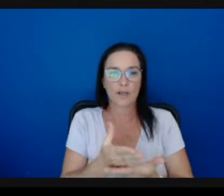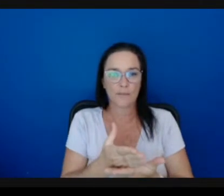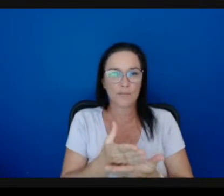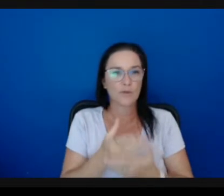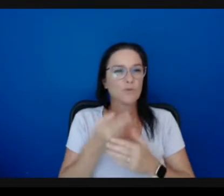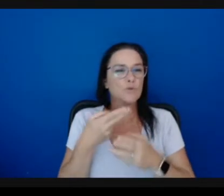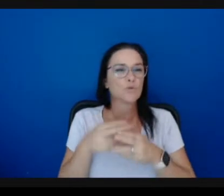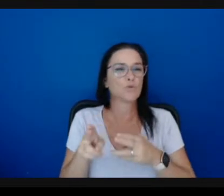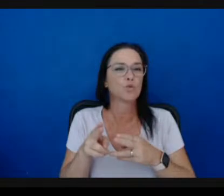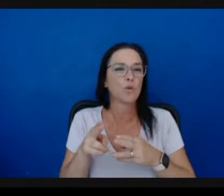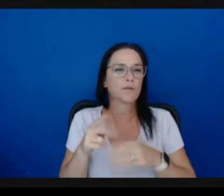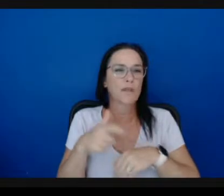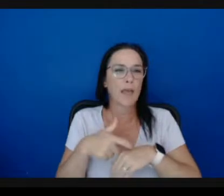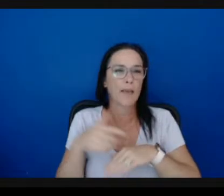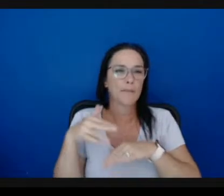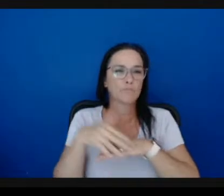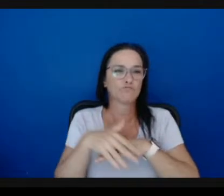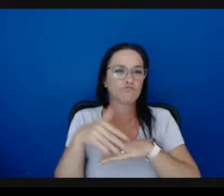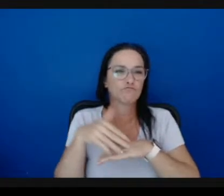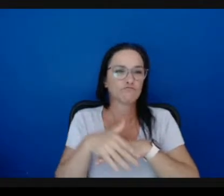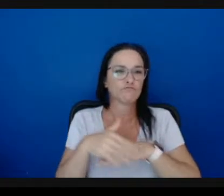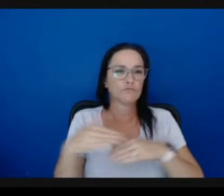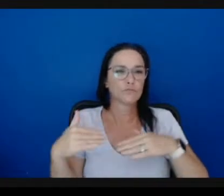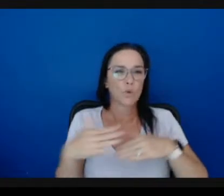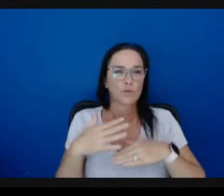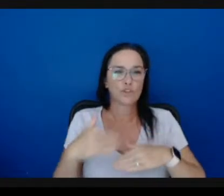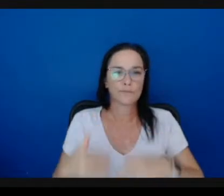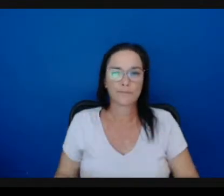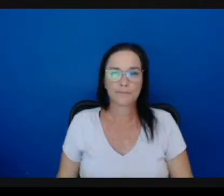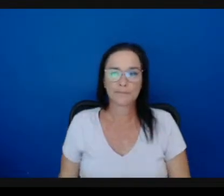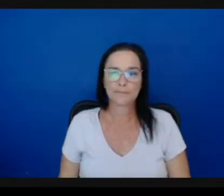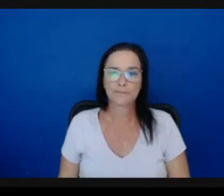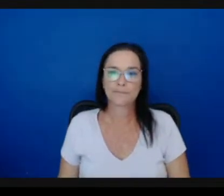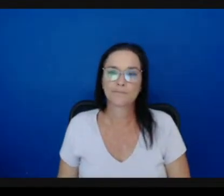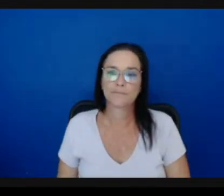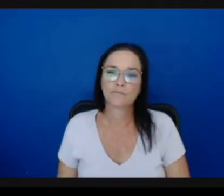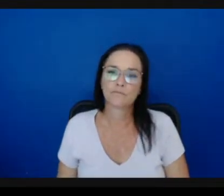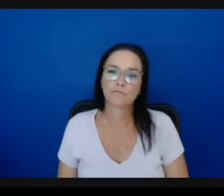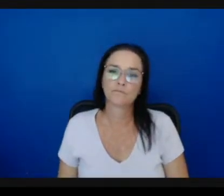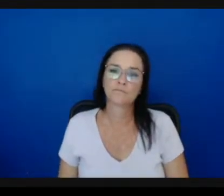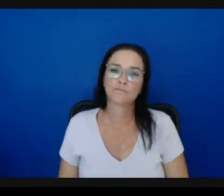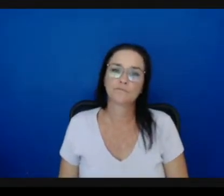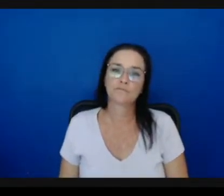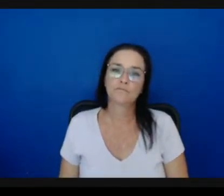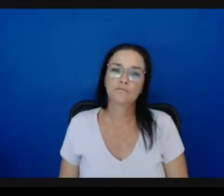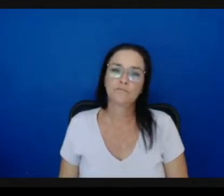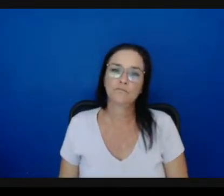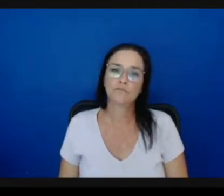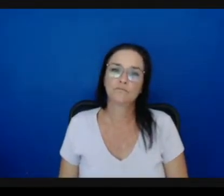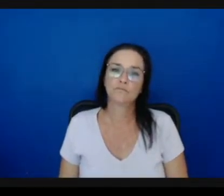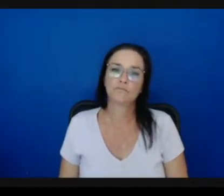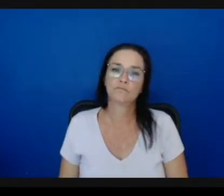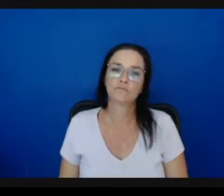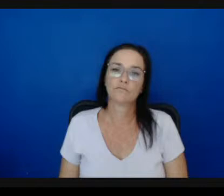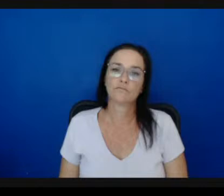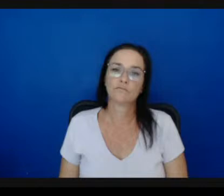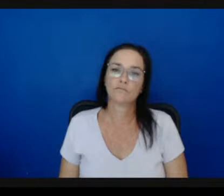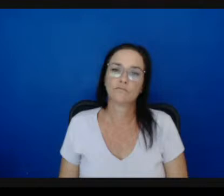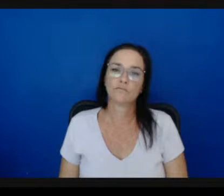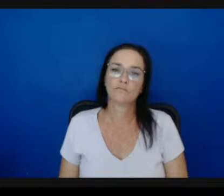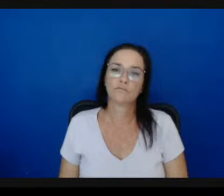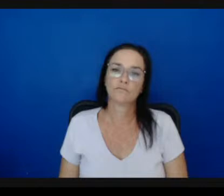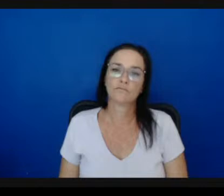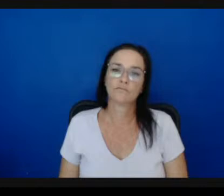there. And that would be the Ke'e right here. We mentioned this one. Now this